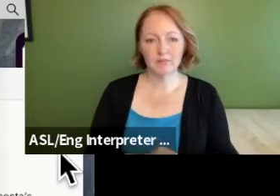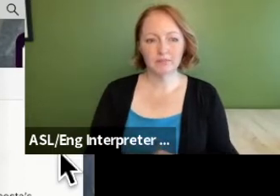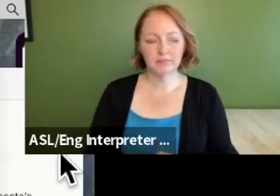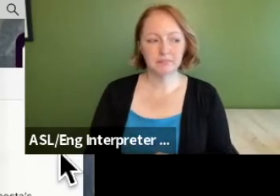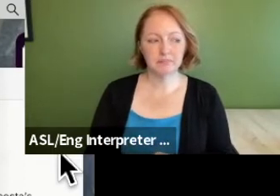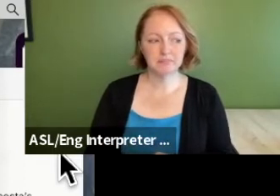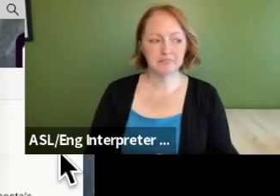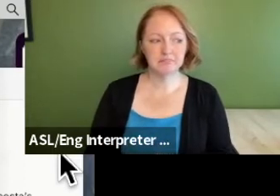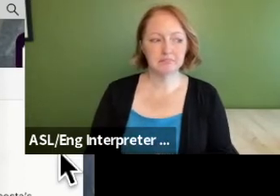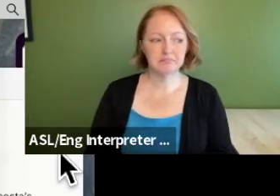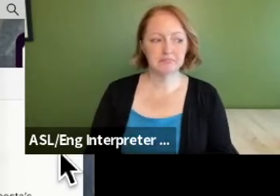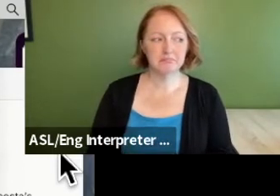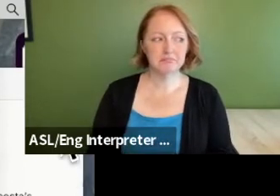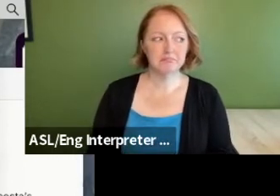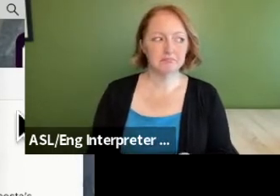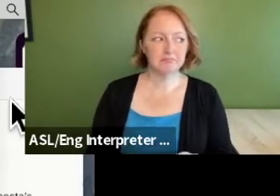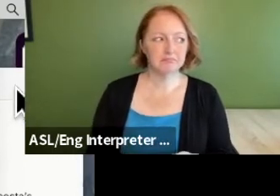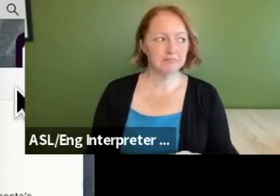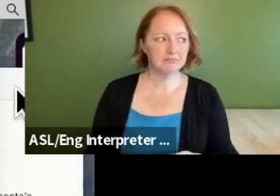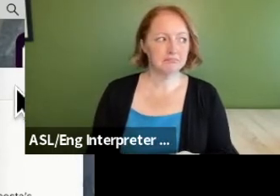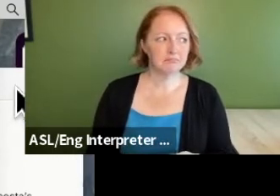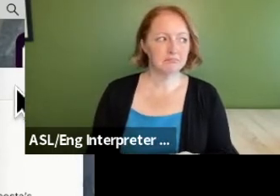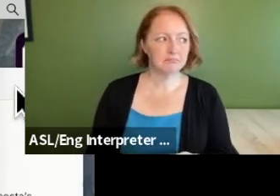But yeah.